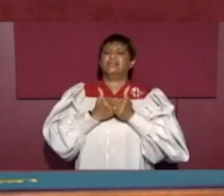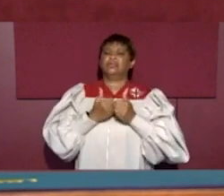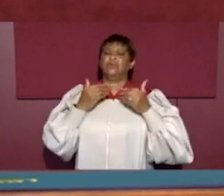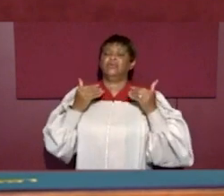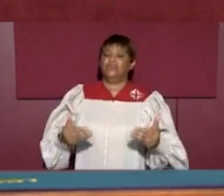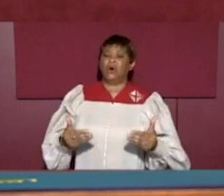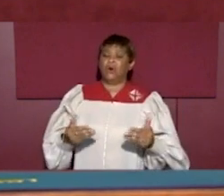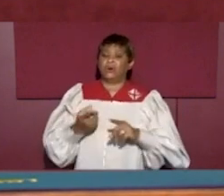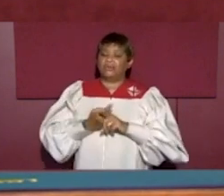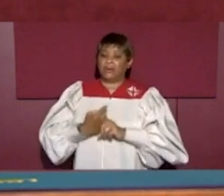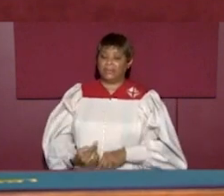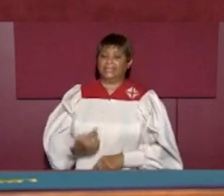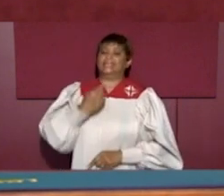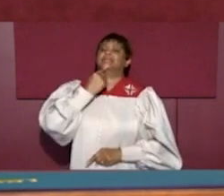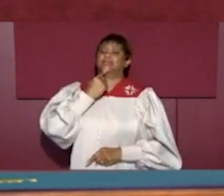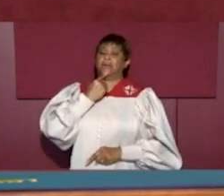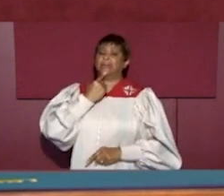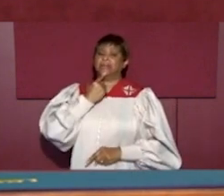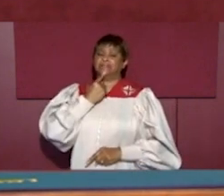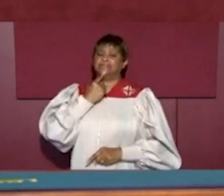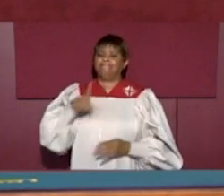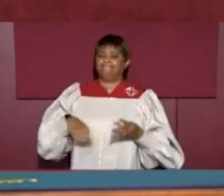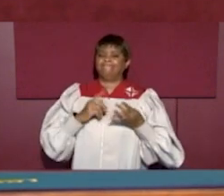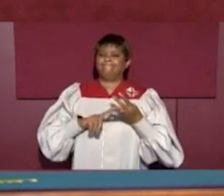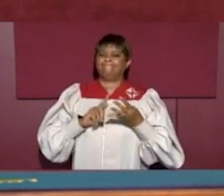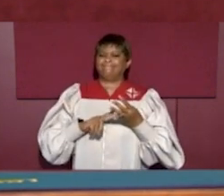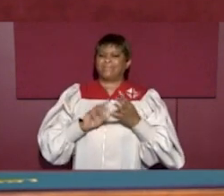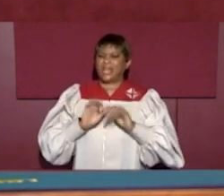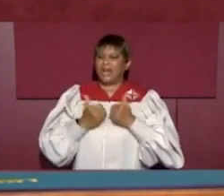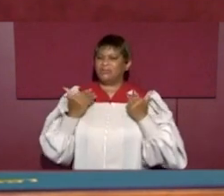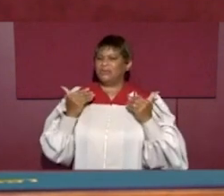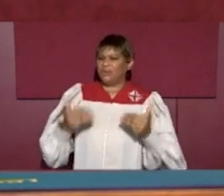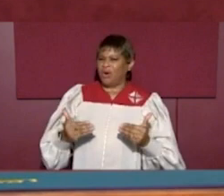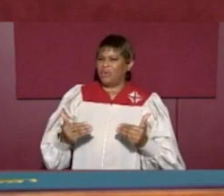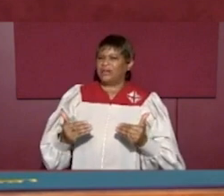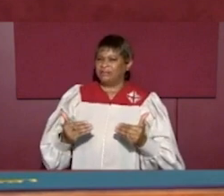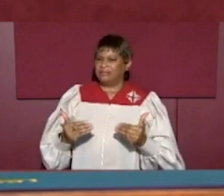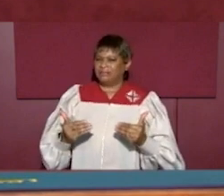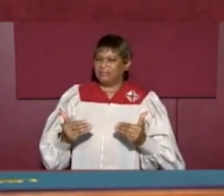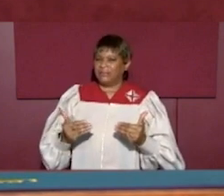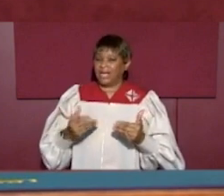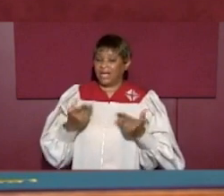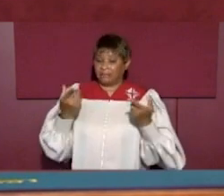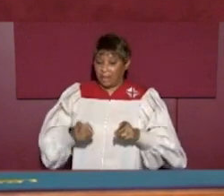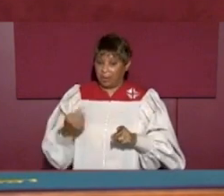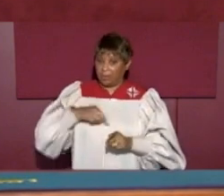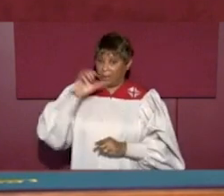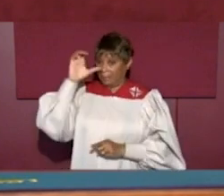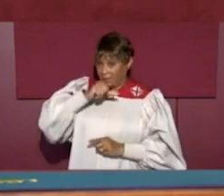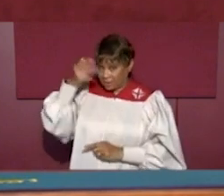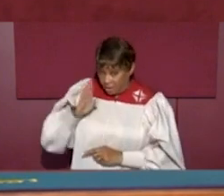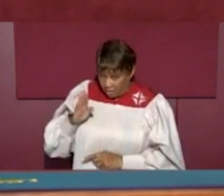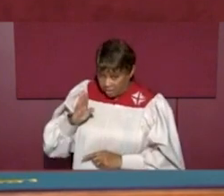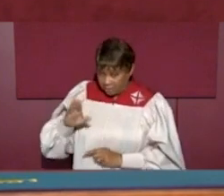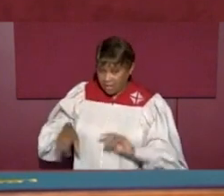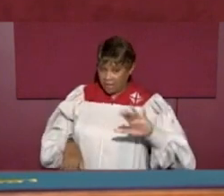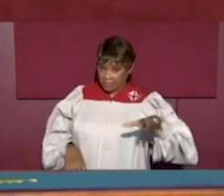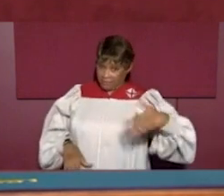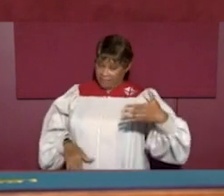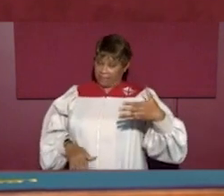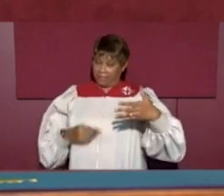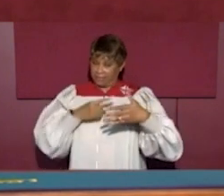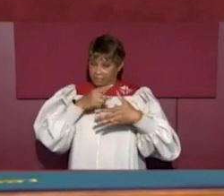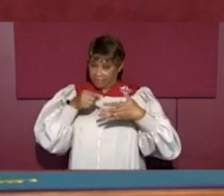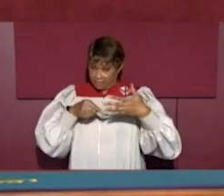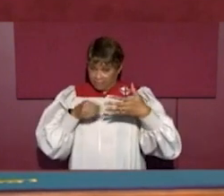forward from disappointment. I want to teach us, fourth, how to move forward when we miss God. And I want to teach us,